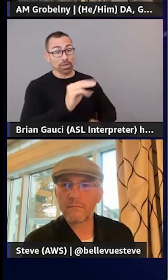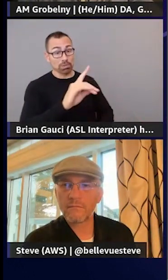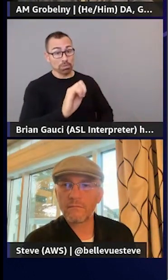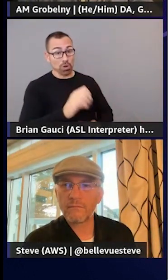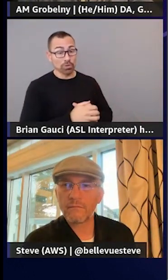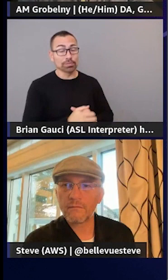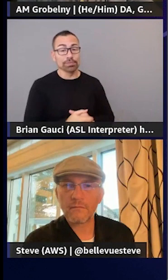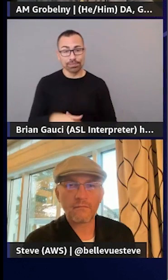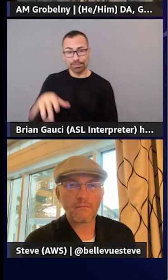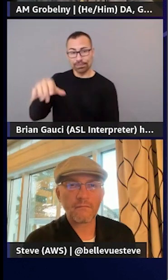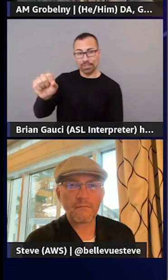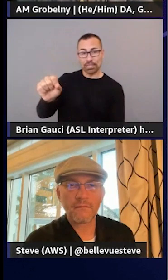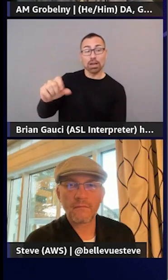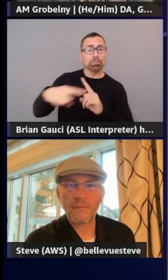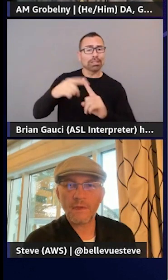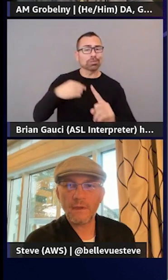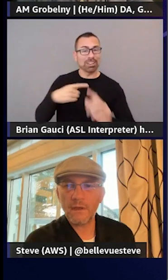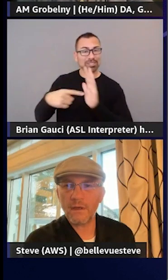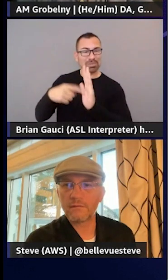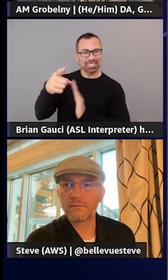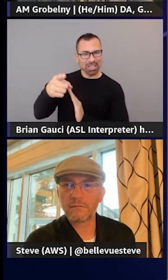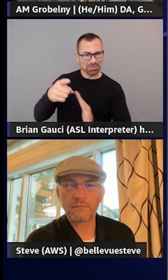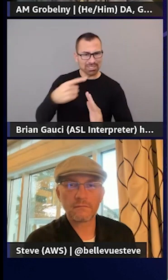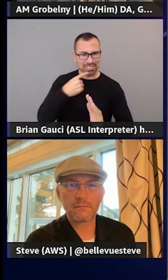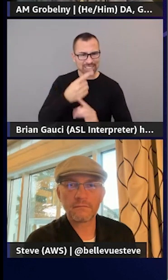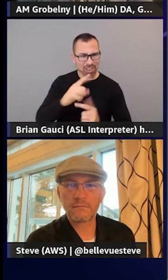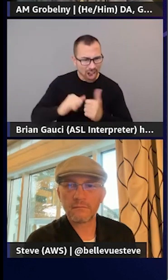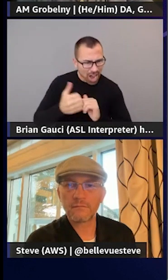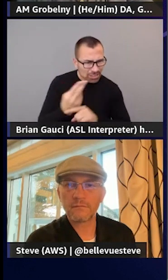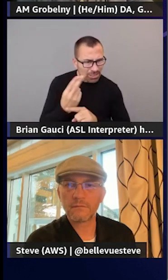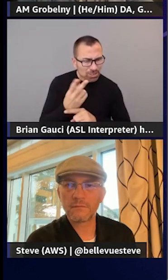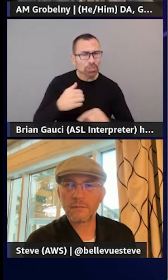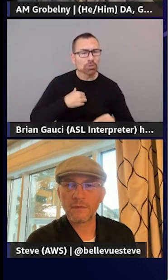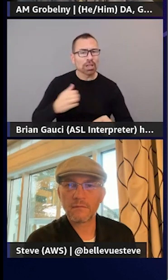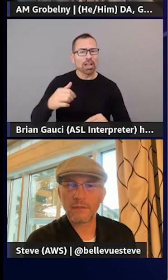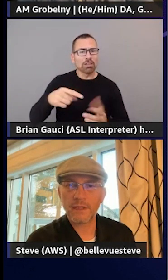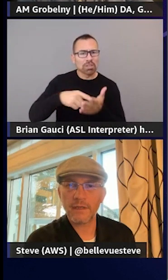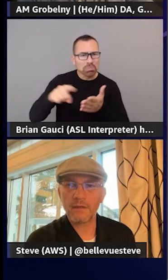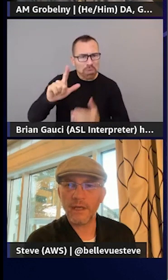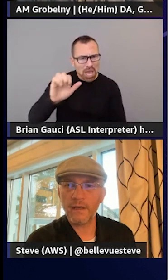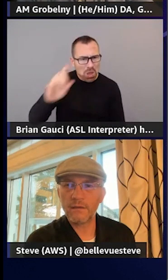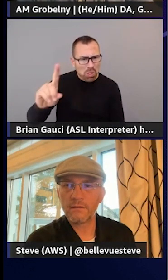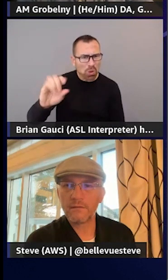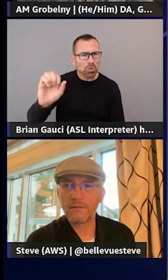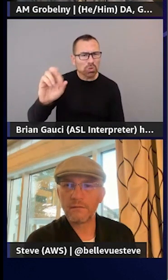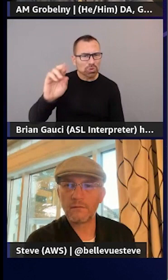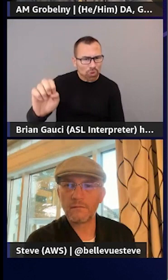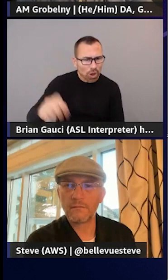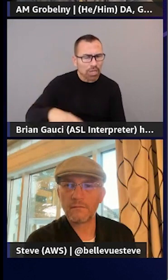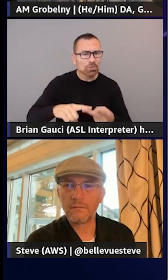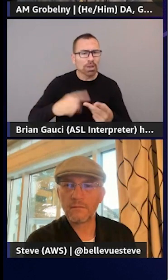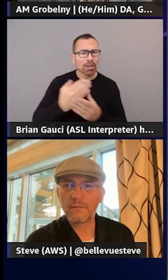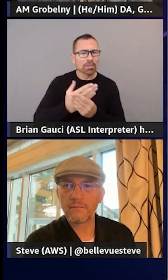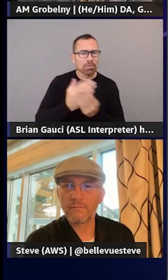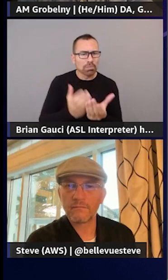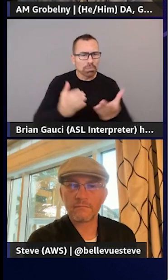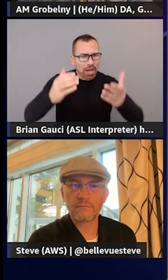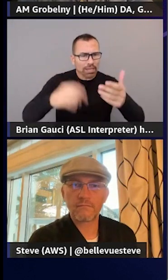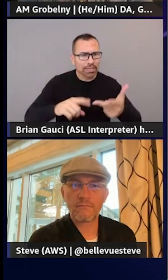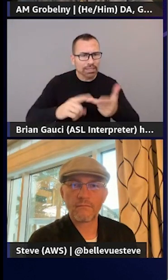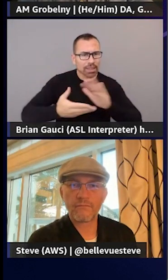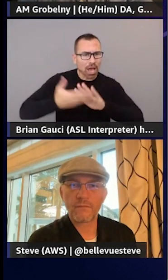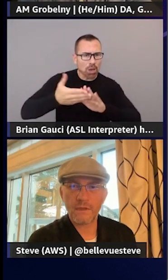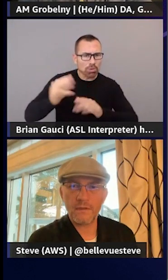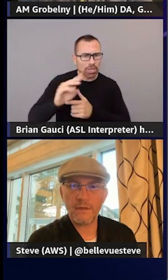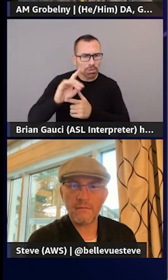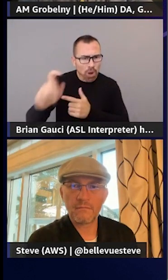example usages too. So this will tell us how to use it. Payload source. We got the bucket, operating mode, and then an output